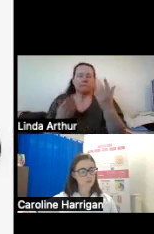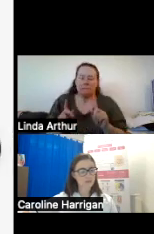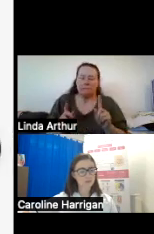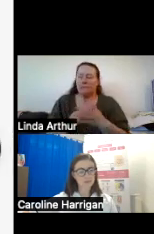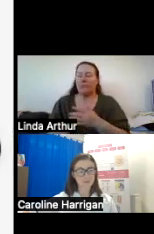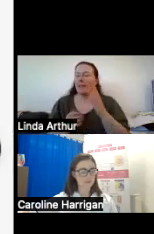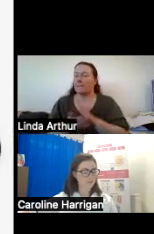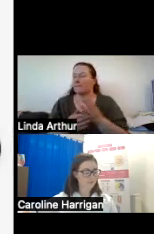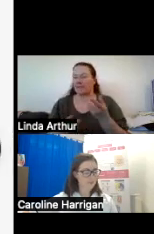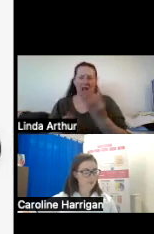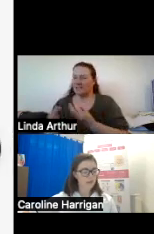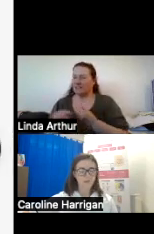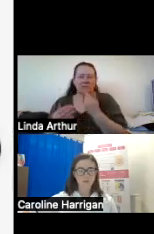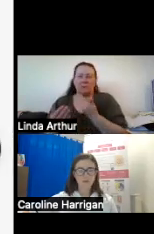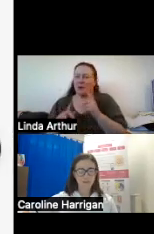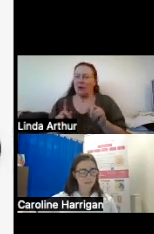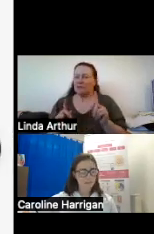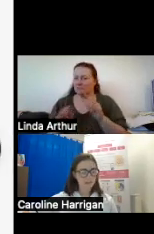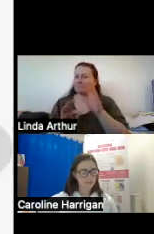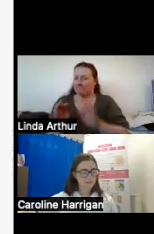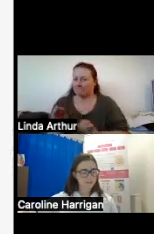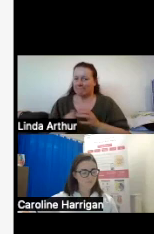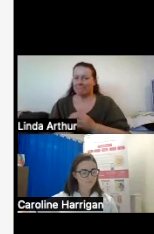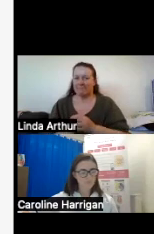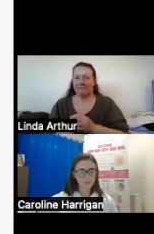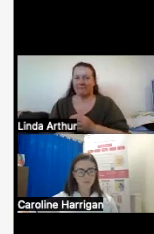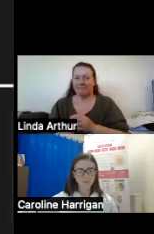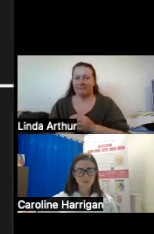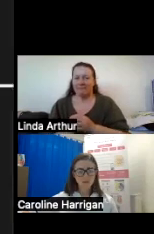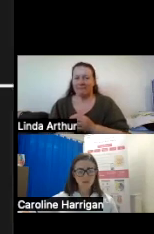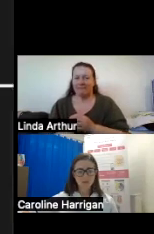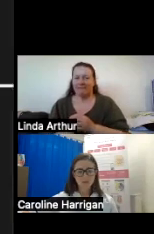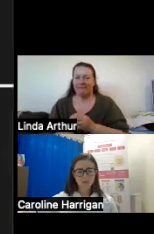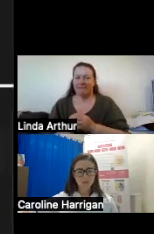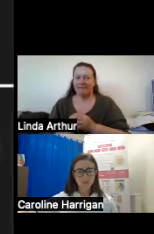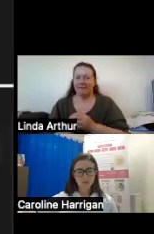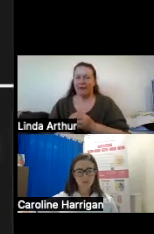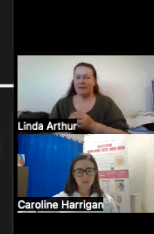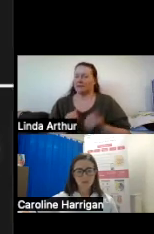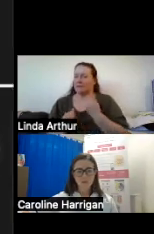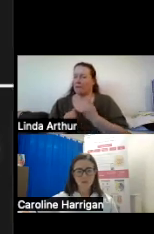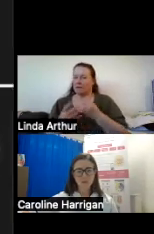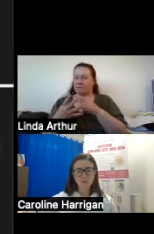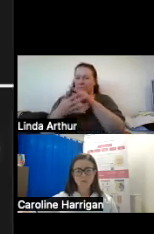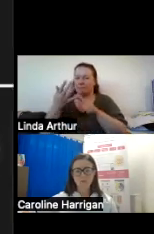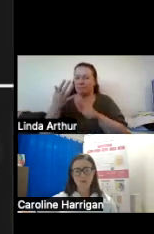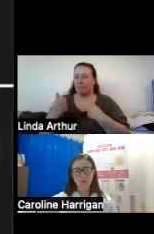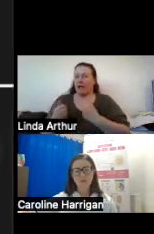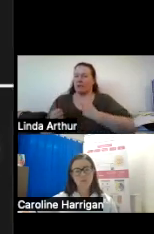really just ask anything. So next slide there. So on my lineup this morning is just what is my